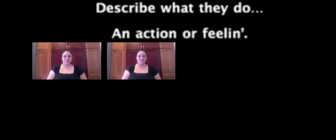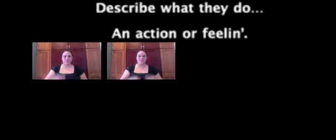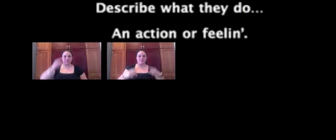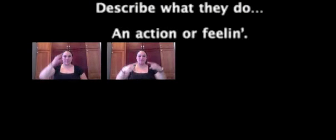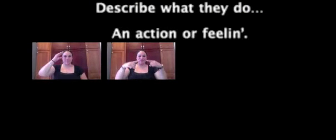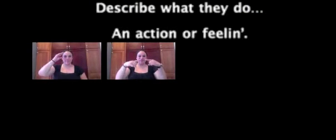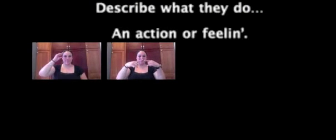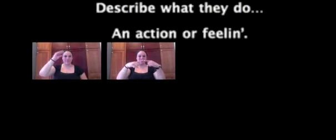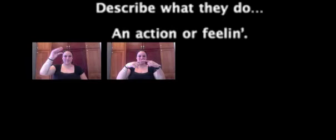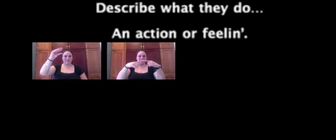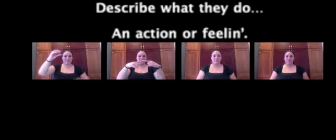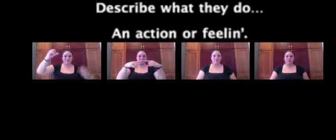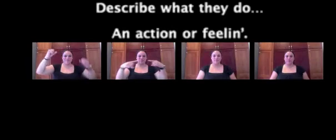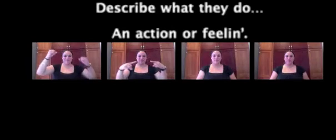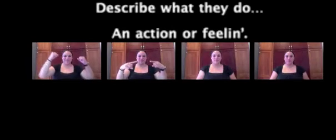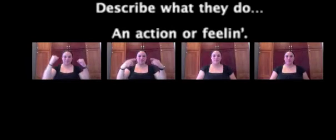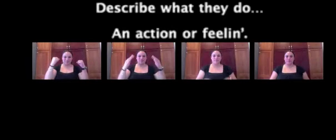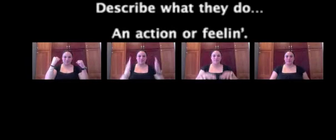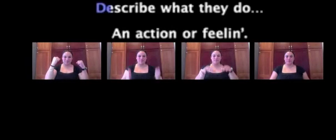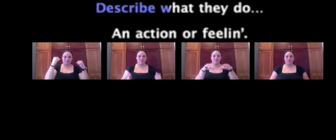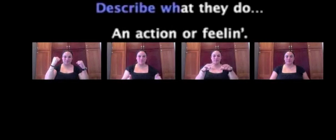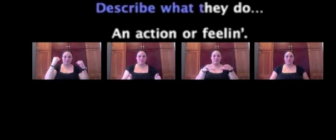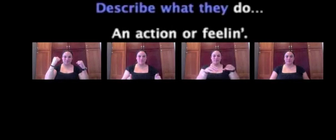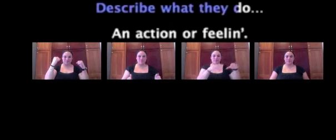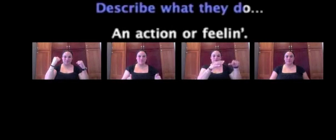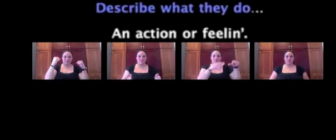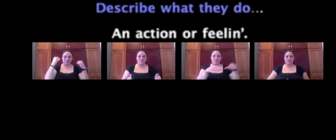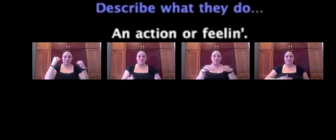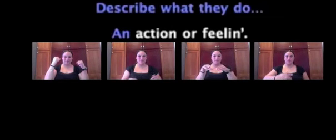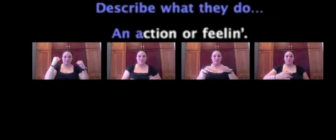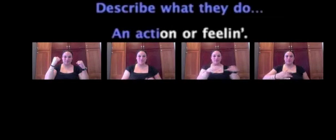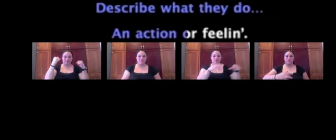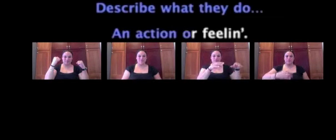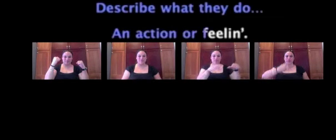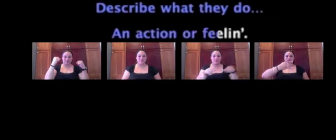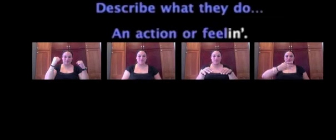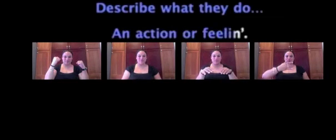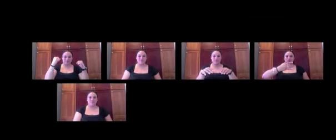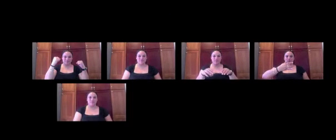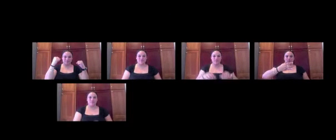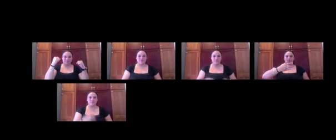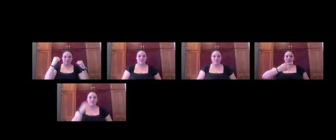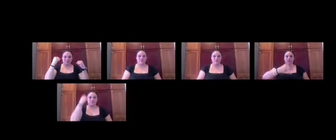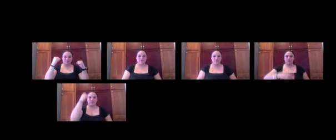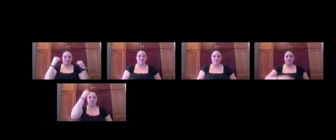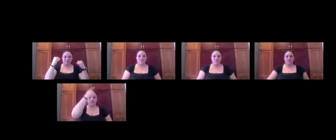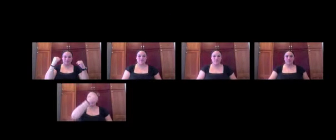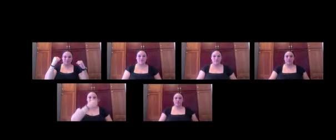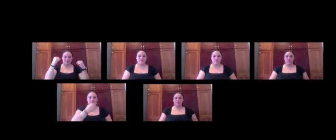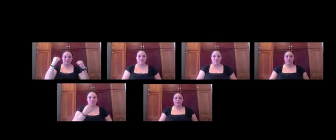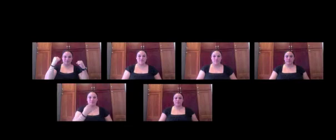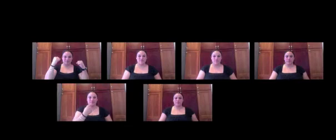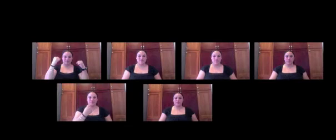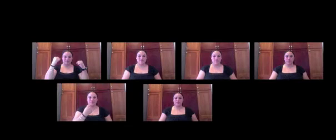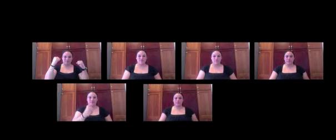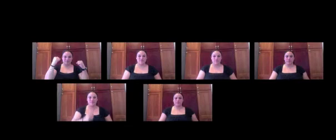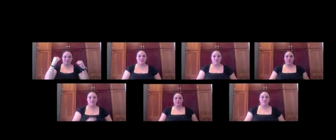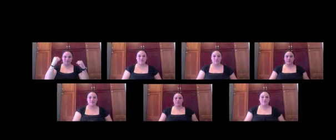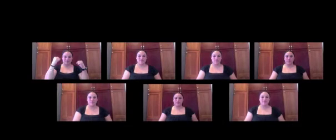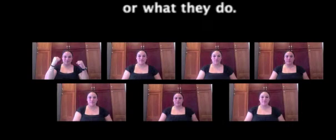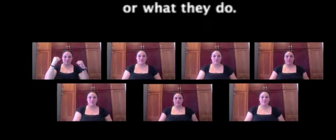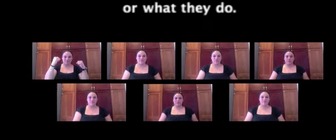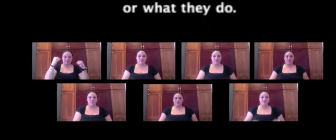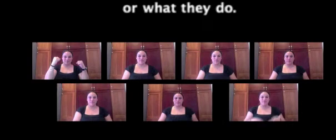When you want to talk about your favorite hero or villain, describe what they do, an action or feeling. Descriptors for appearances they just won't